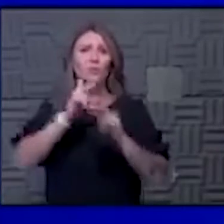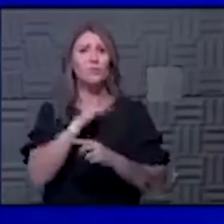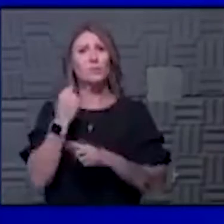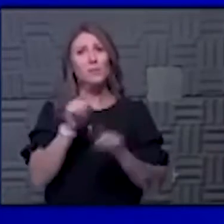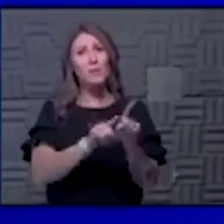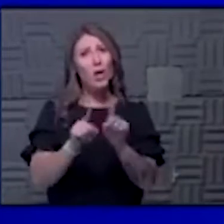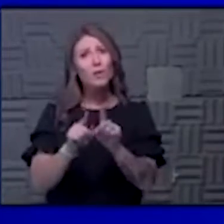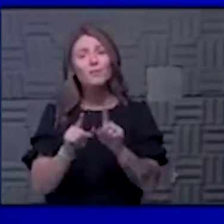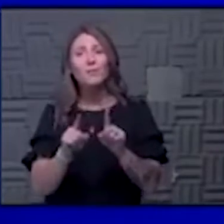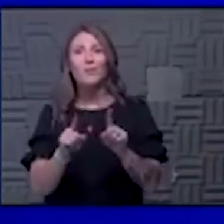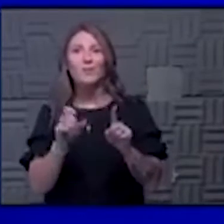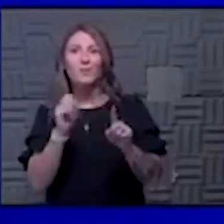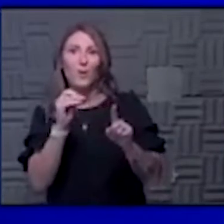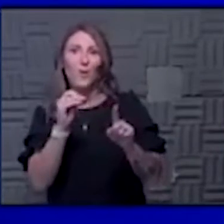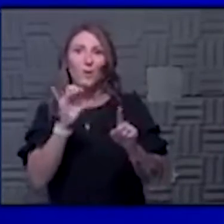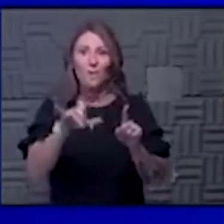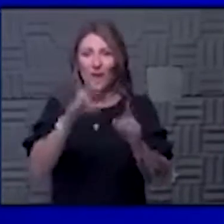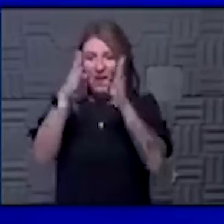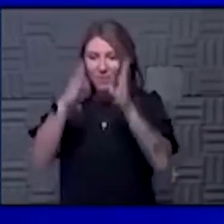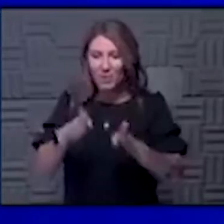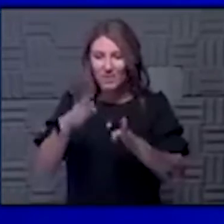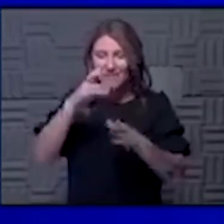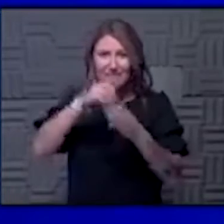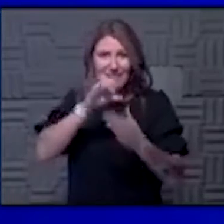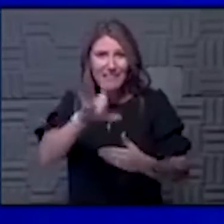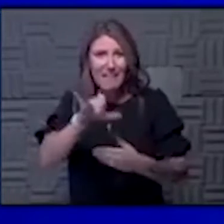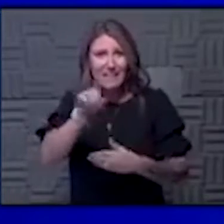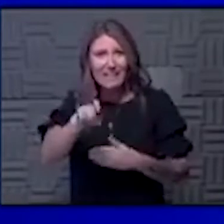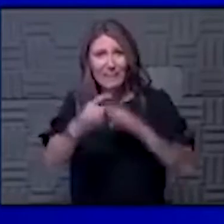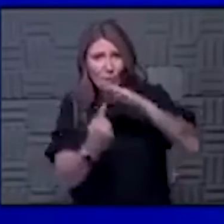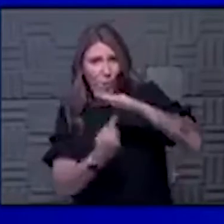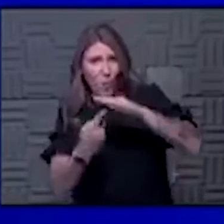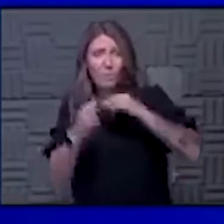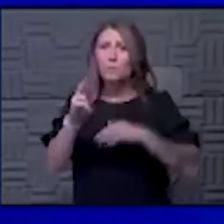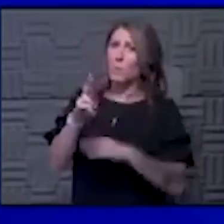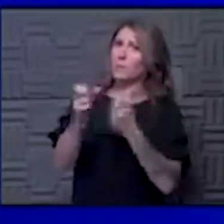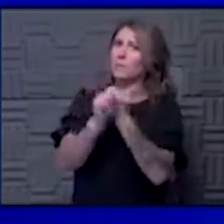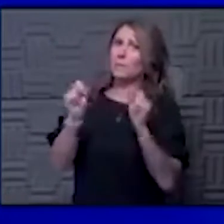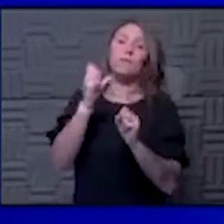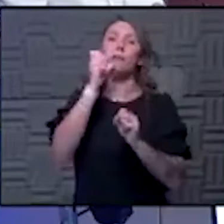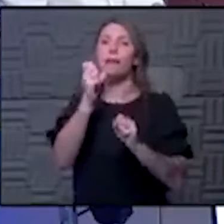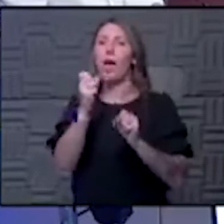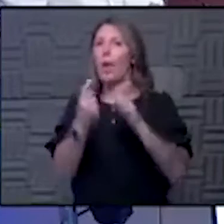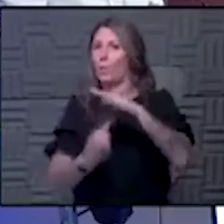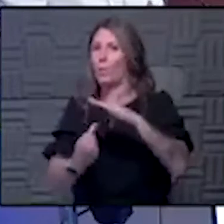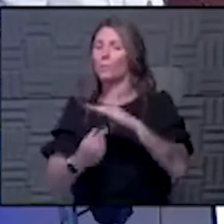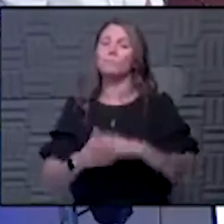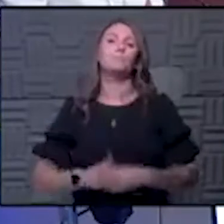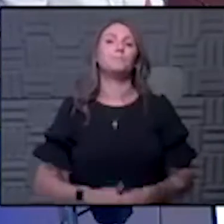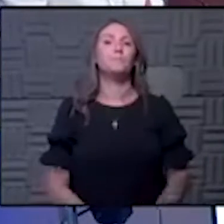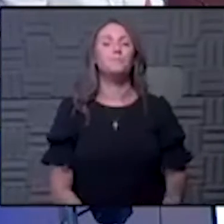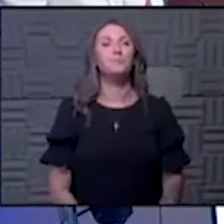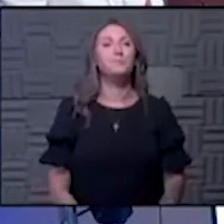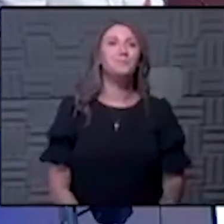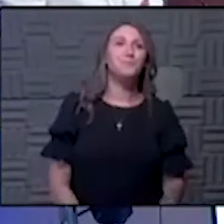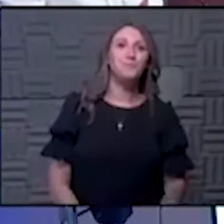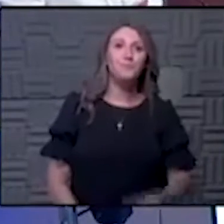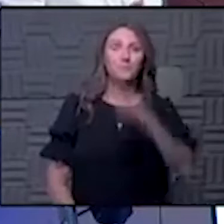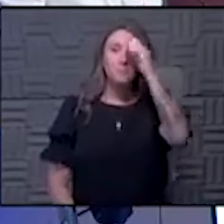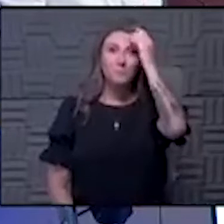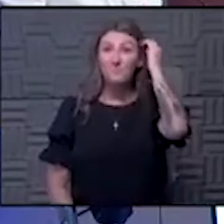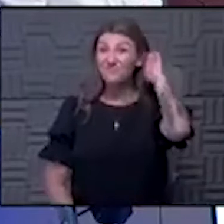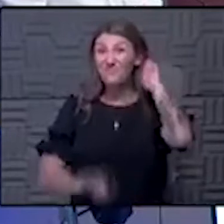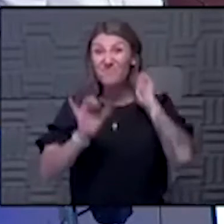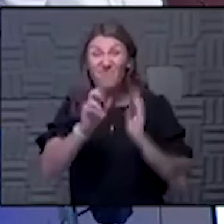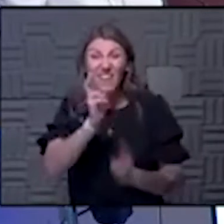Yeah. And you know, so should that person who is in that, do you think they should quarantine, or do you think they're safe to not quarantine? You know, I think... and that's